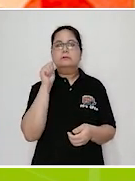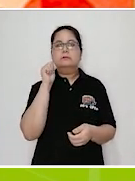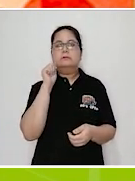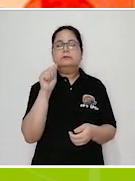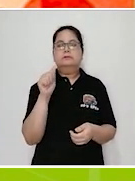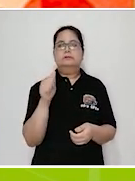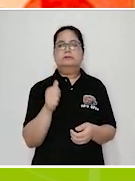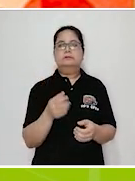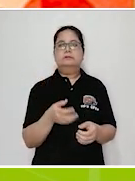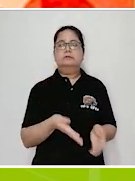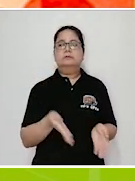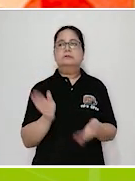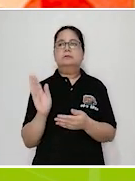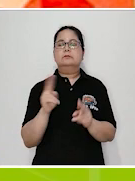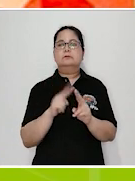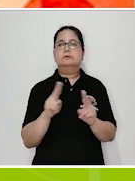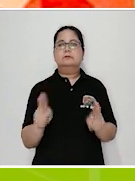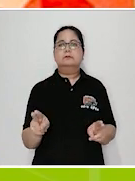He took her home.